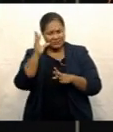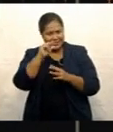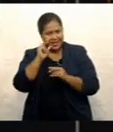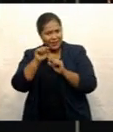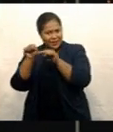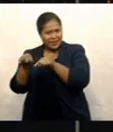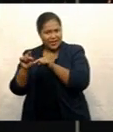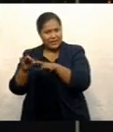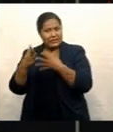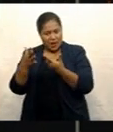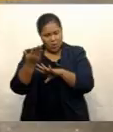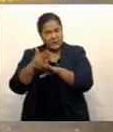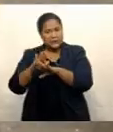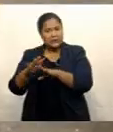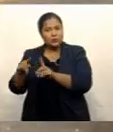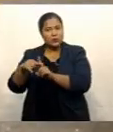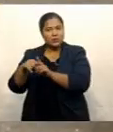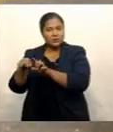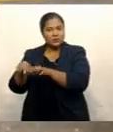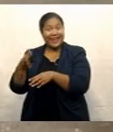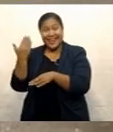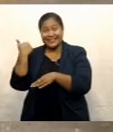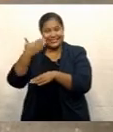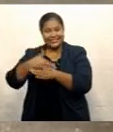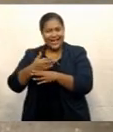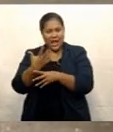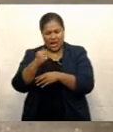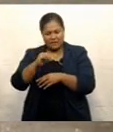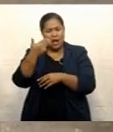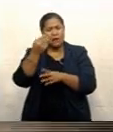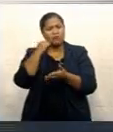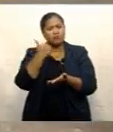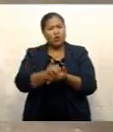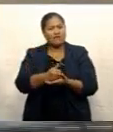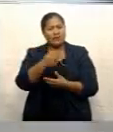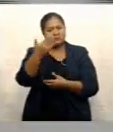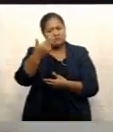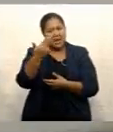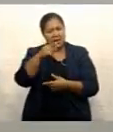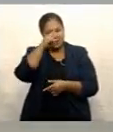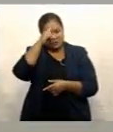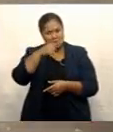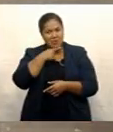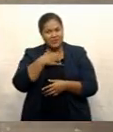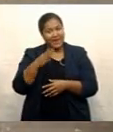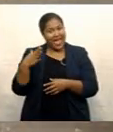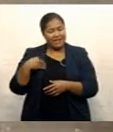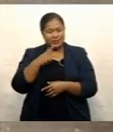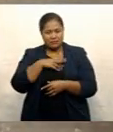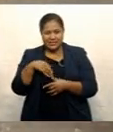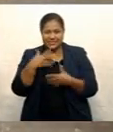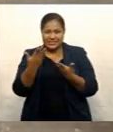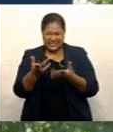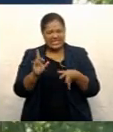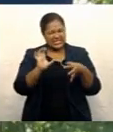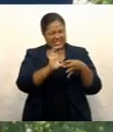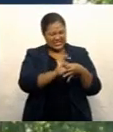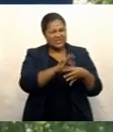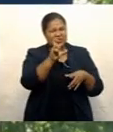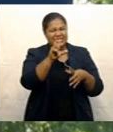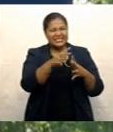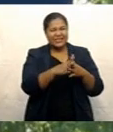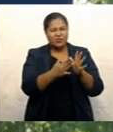is a new cluster. As of last night, it had 19 cases, which the Health Ministry says it's likely linked to